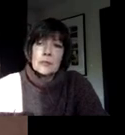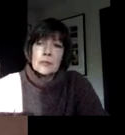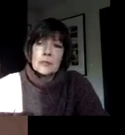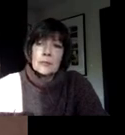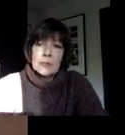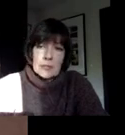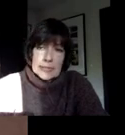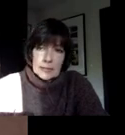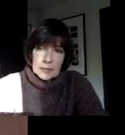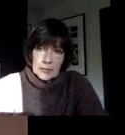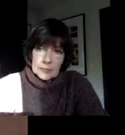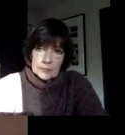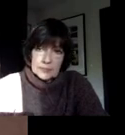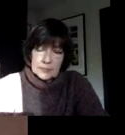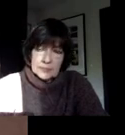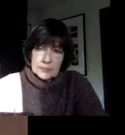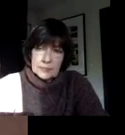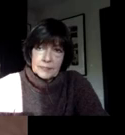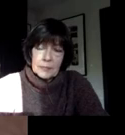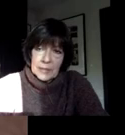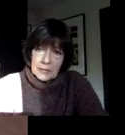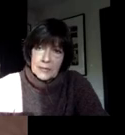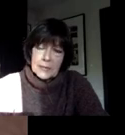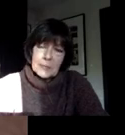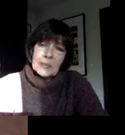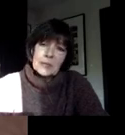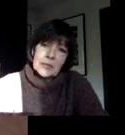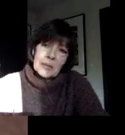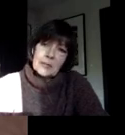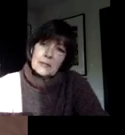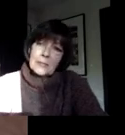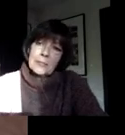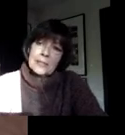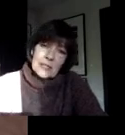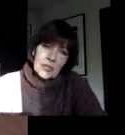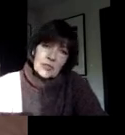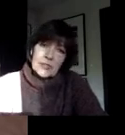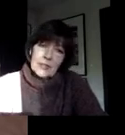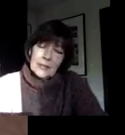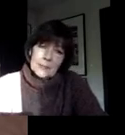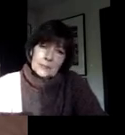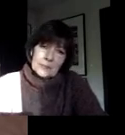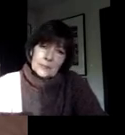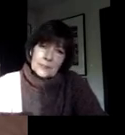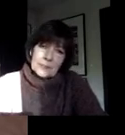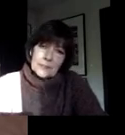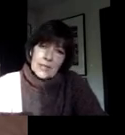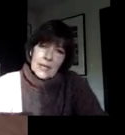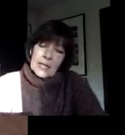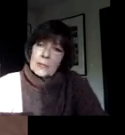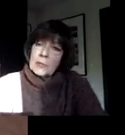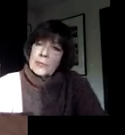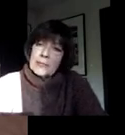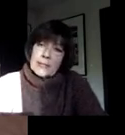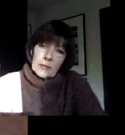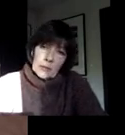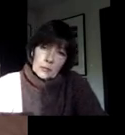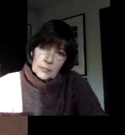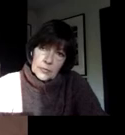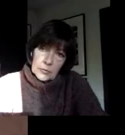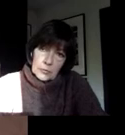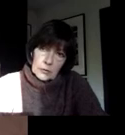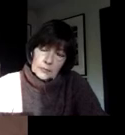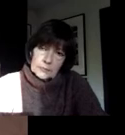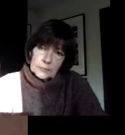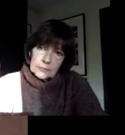knew was in tears. My parents, my grandparents, my teachers. I remember being sent home